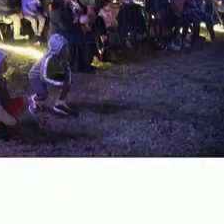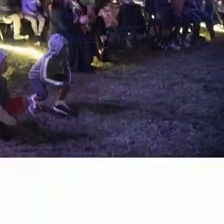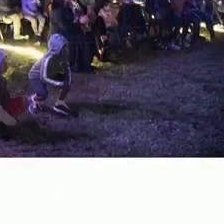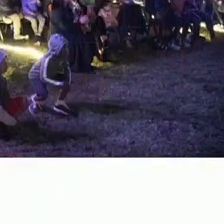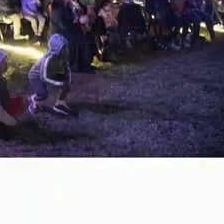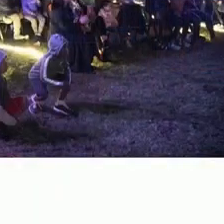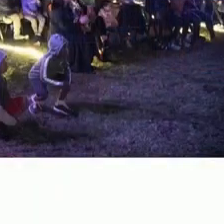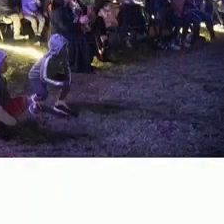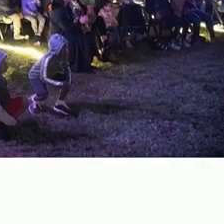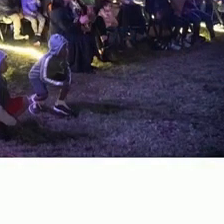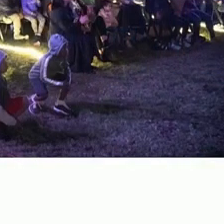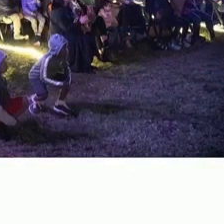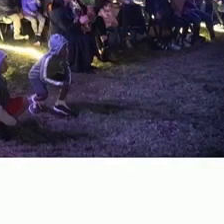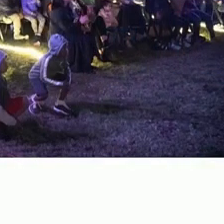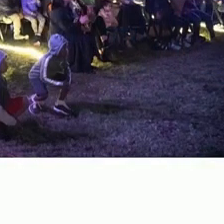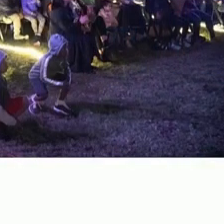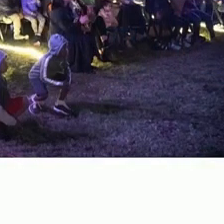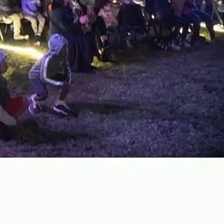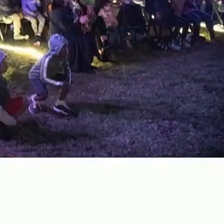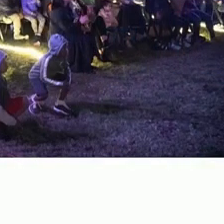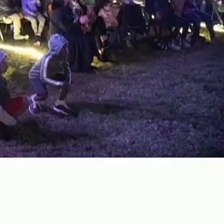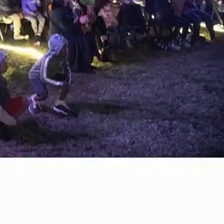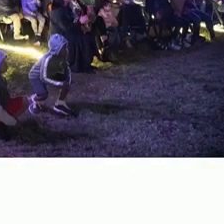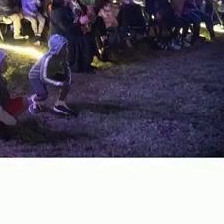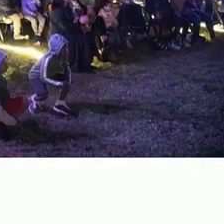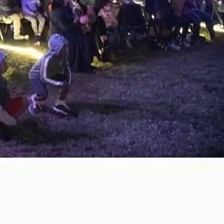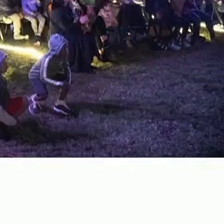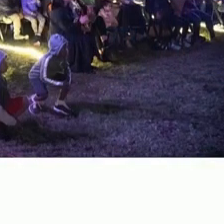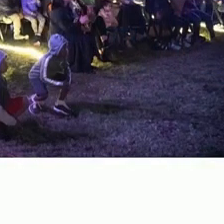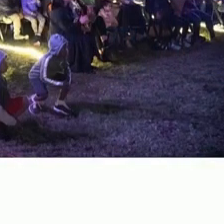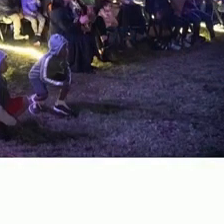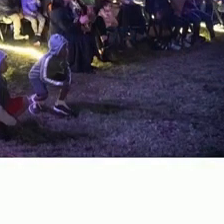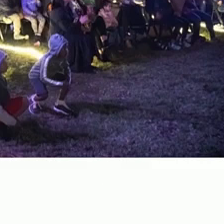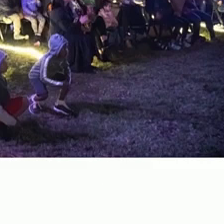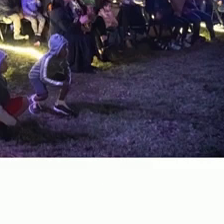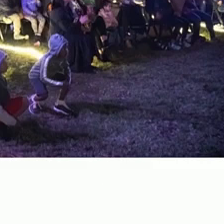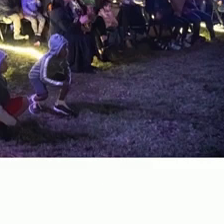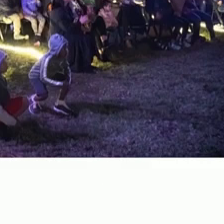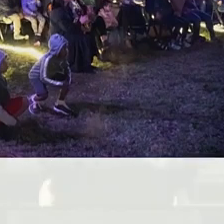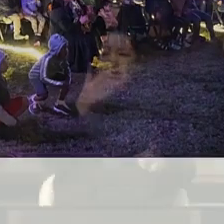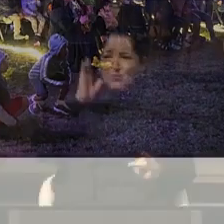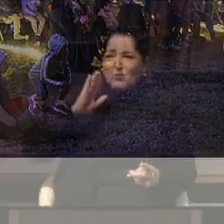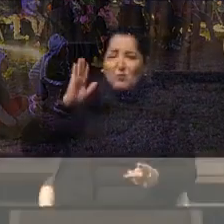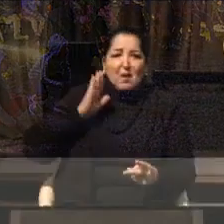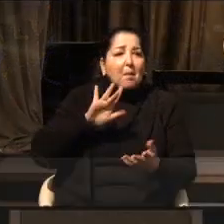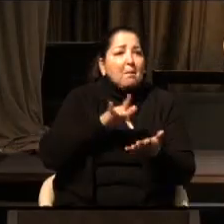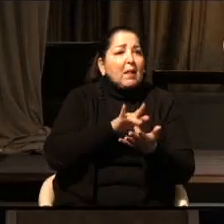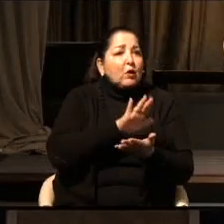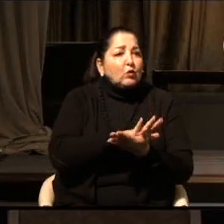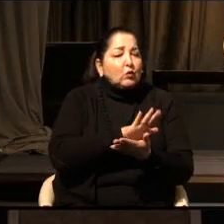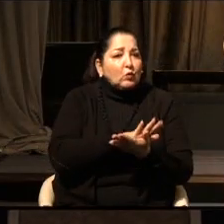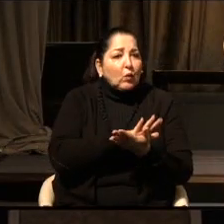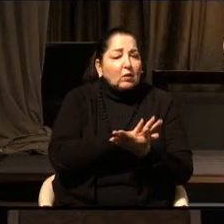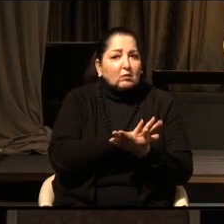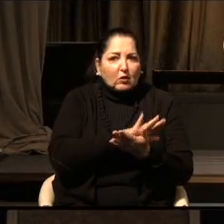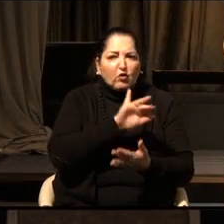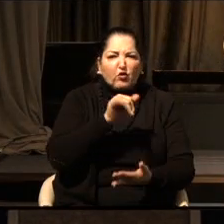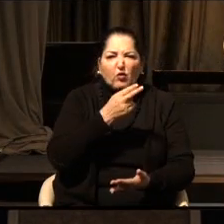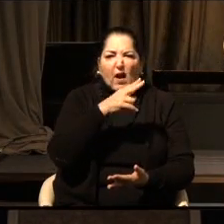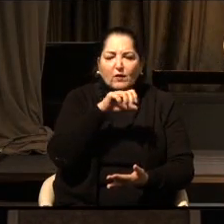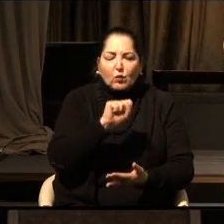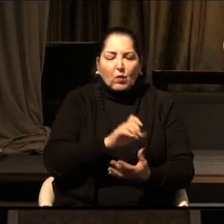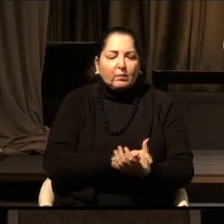art space campus that was once a middle school called Andrew J. Bell Junior High. We were gearing up for